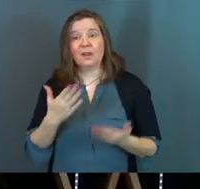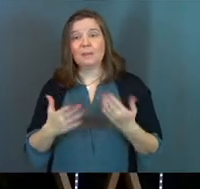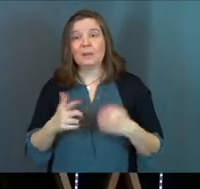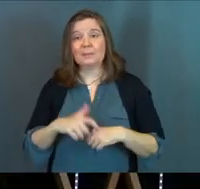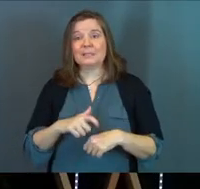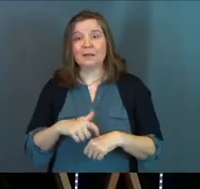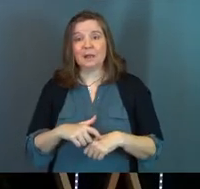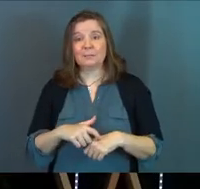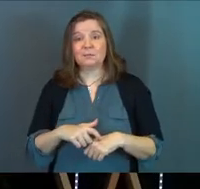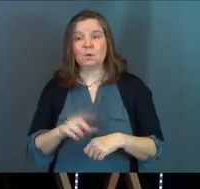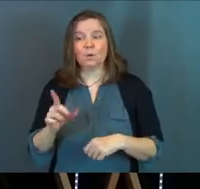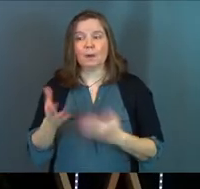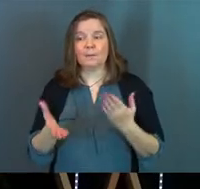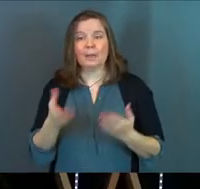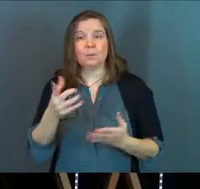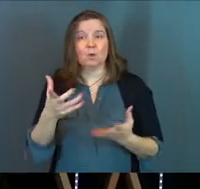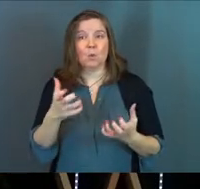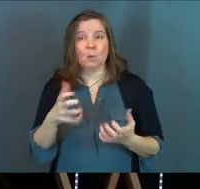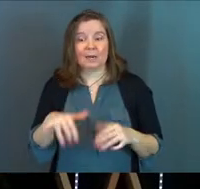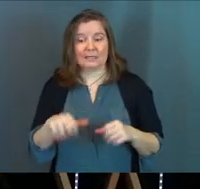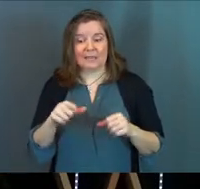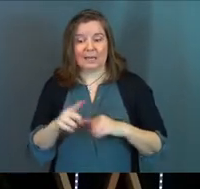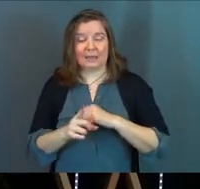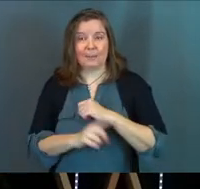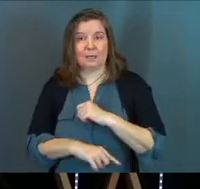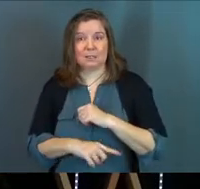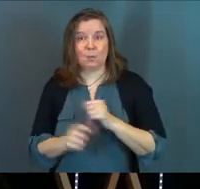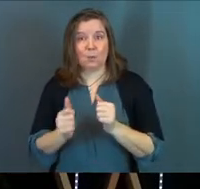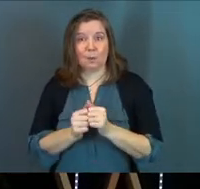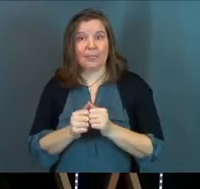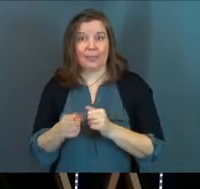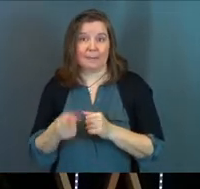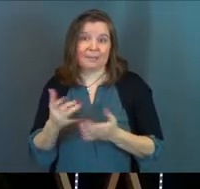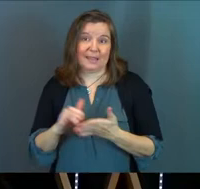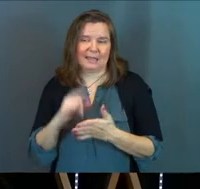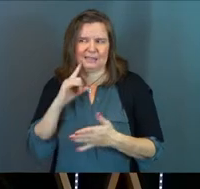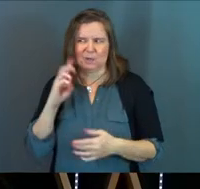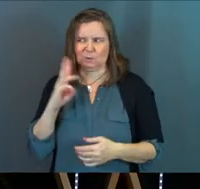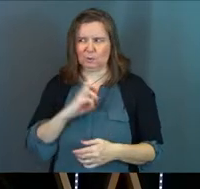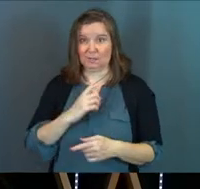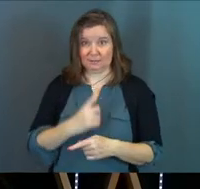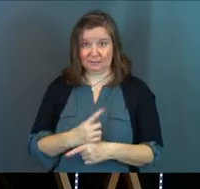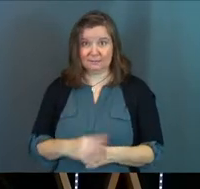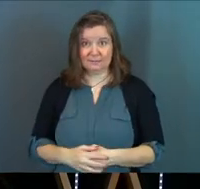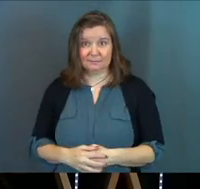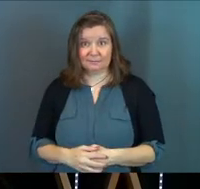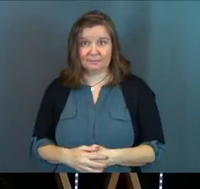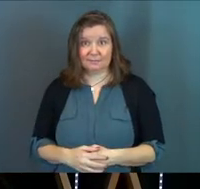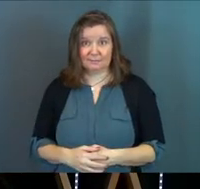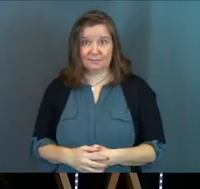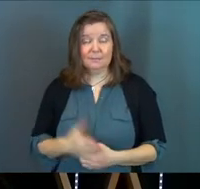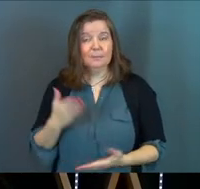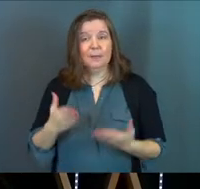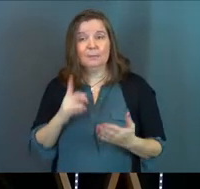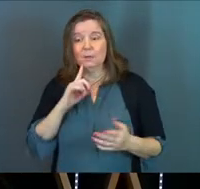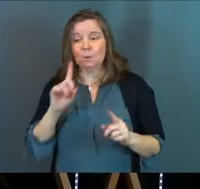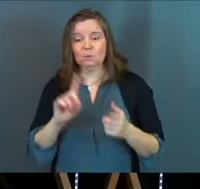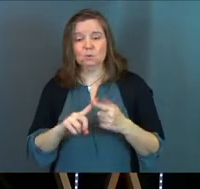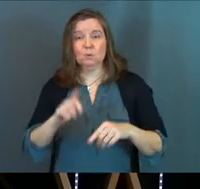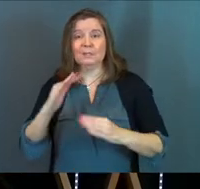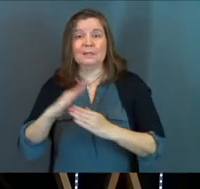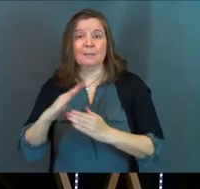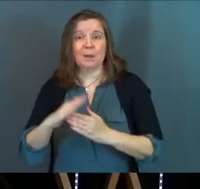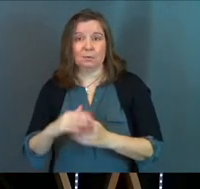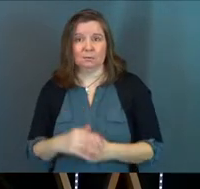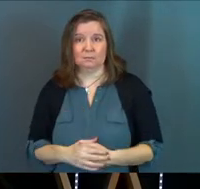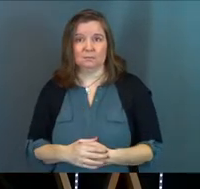may be times where maybe you want to take the punishment with them. That sounds weird, doesn't it? But maybe they're going to a